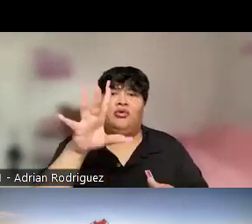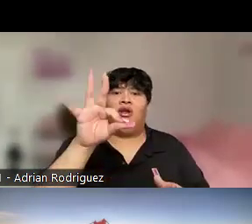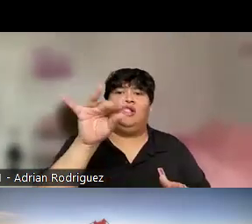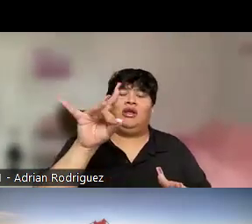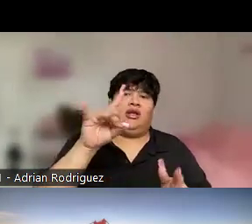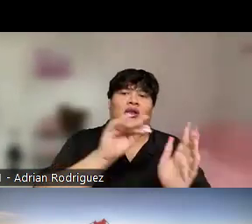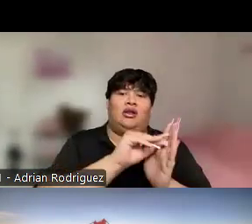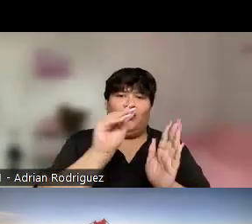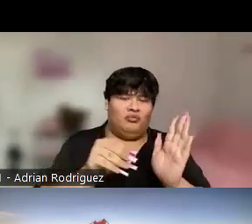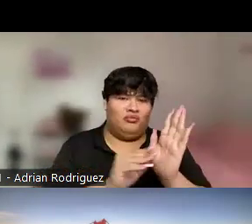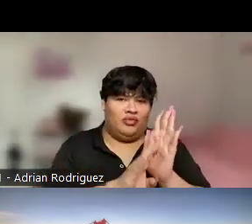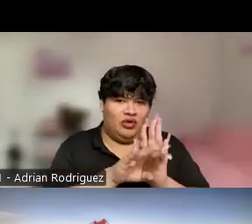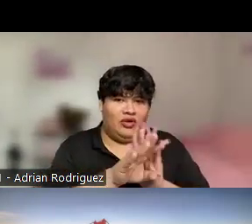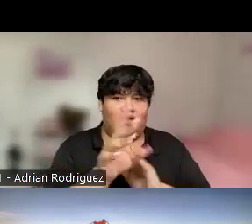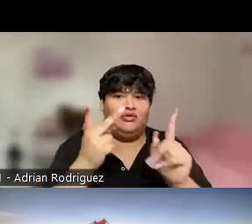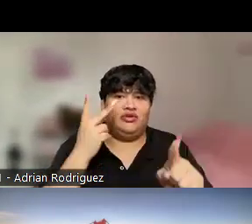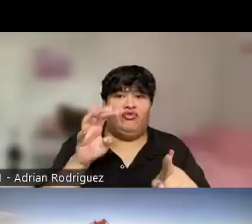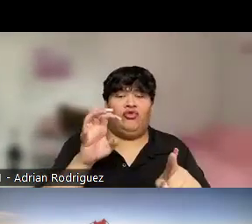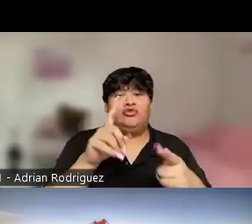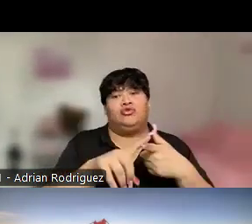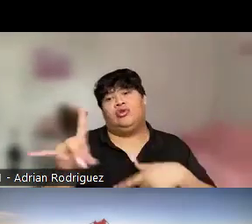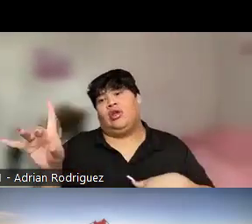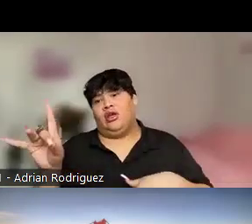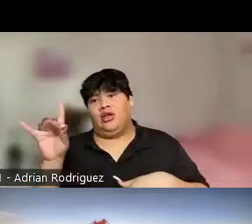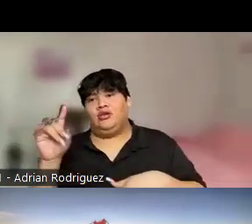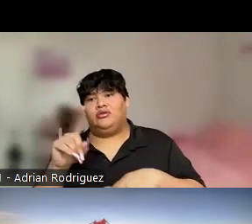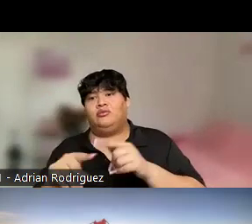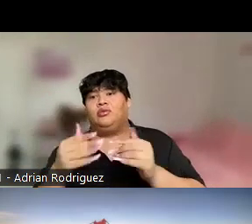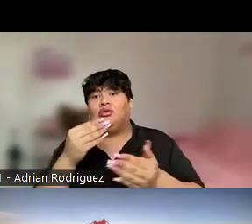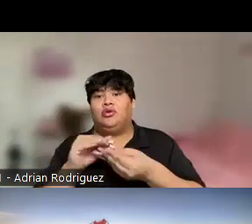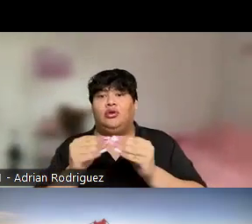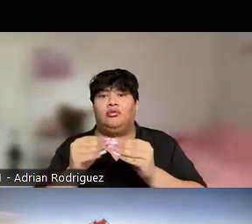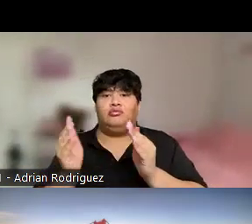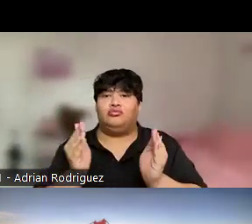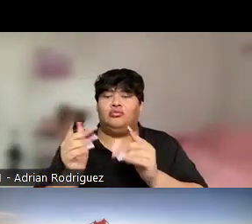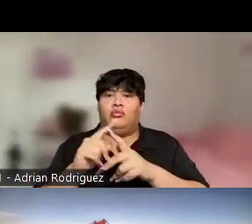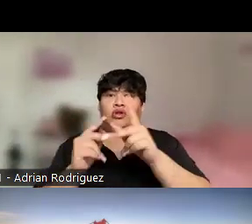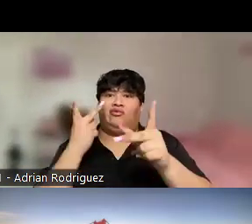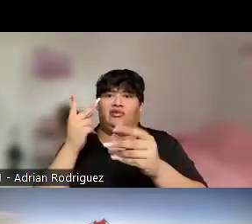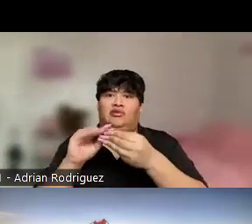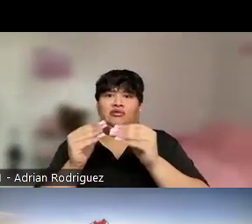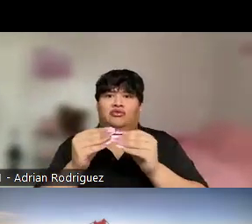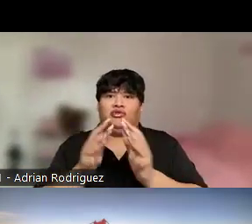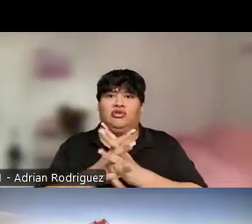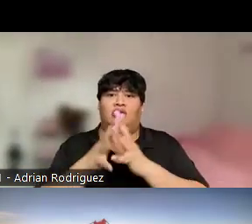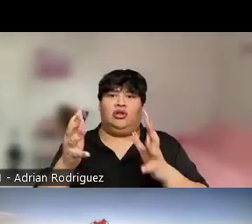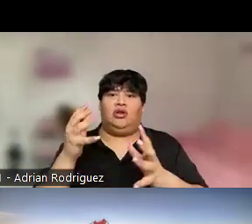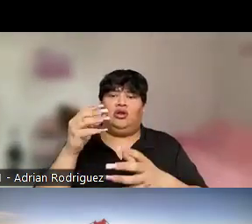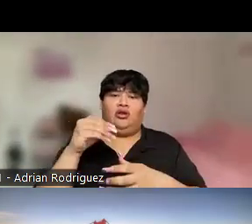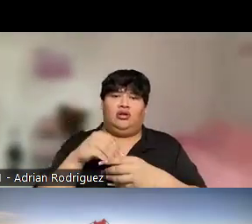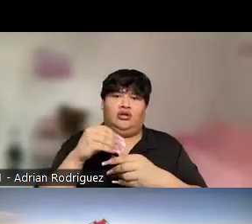the absolute number of women living with dementia is much greater than men at 417,000 in 2025 and